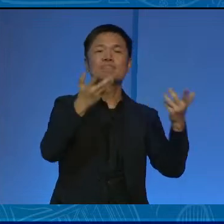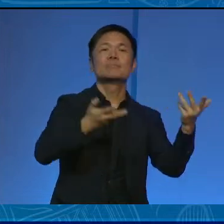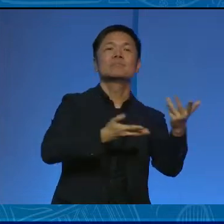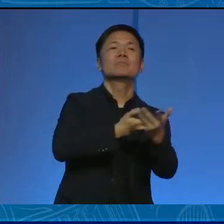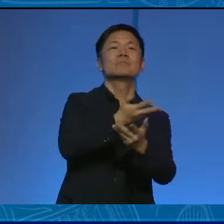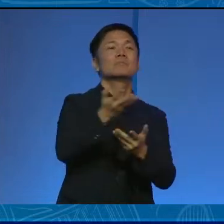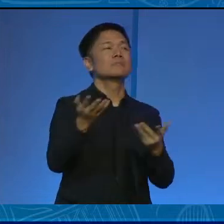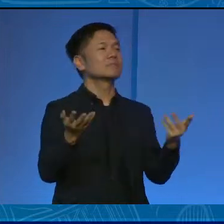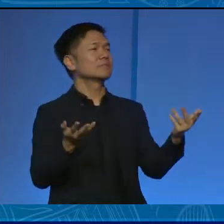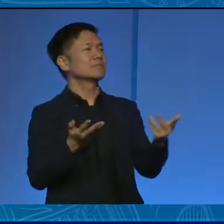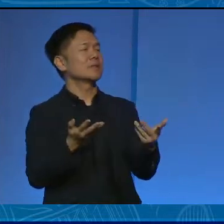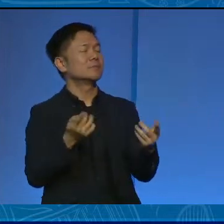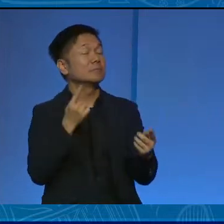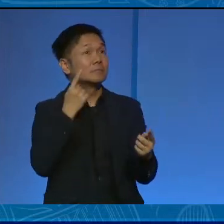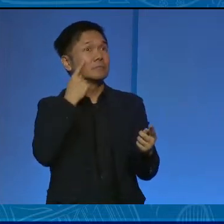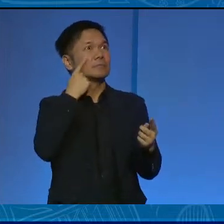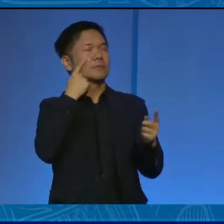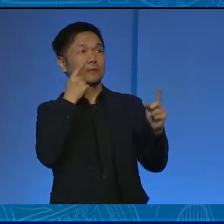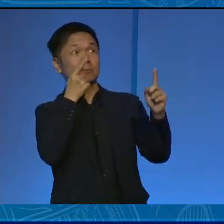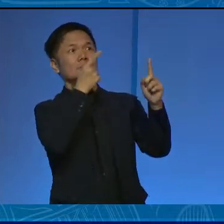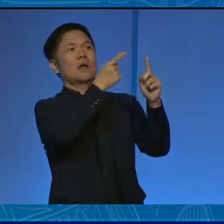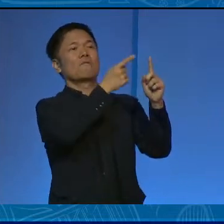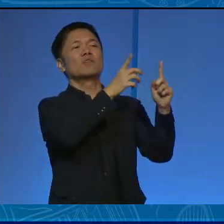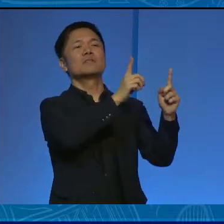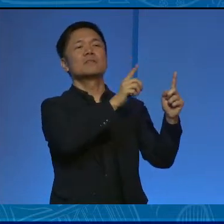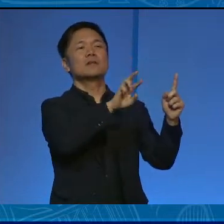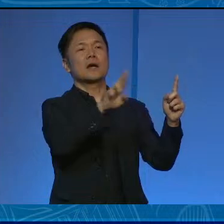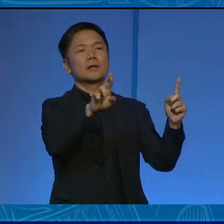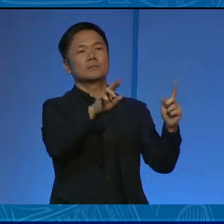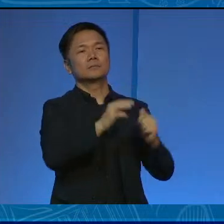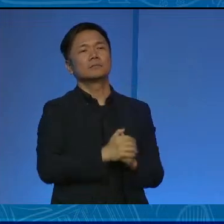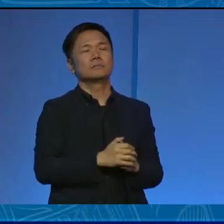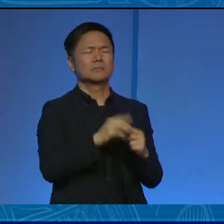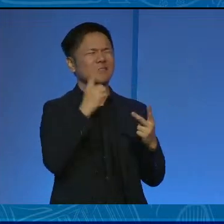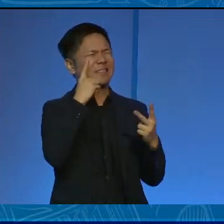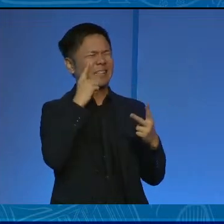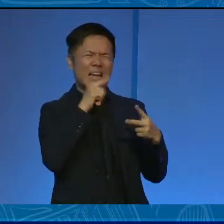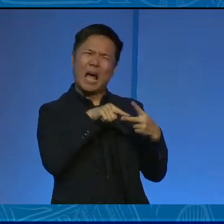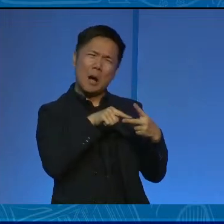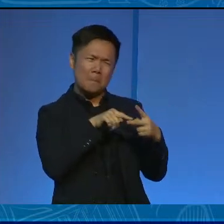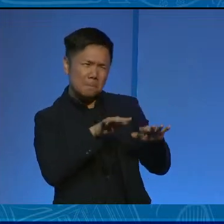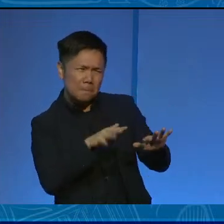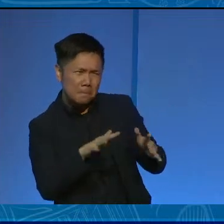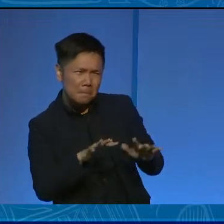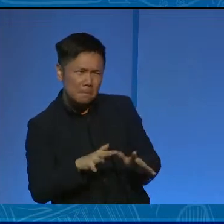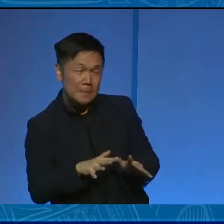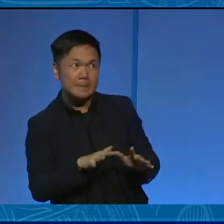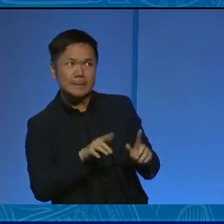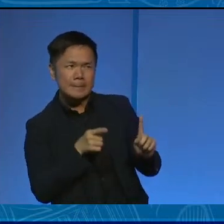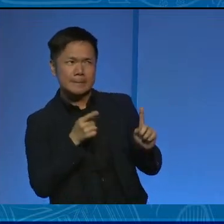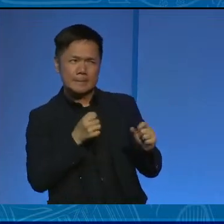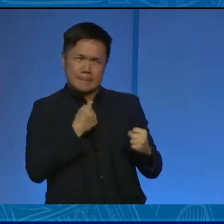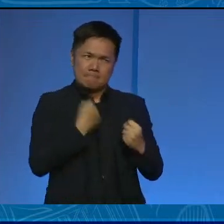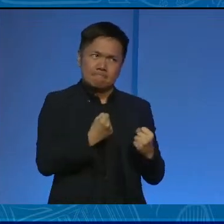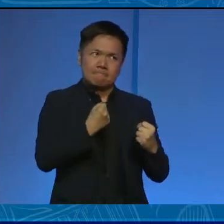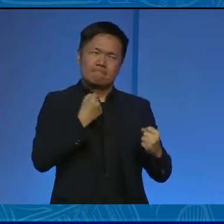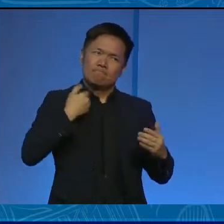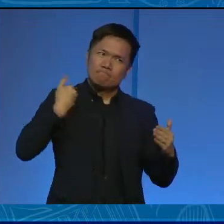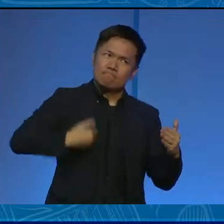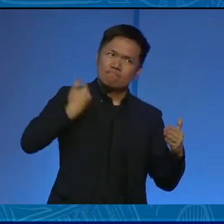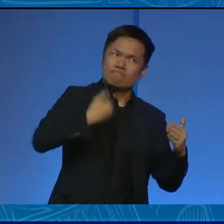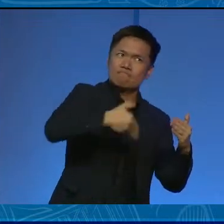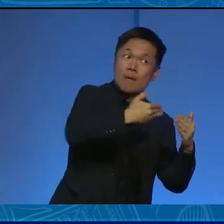and trends in reducing disaster risk, identify gaps, and make recommendations to further accelerate